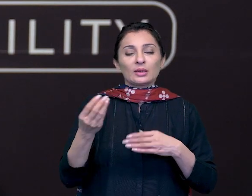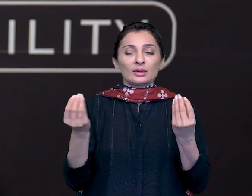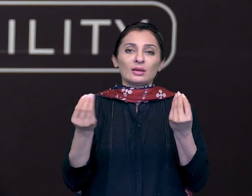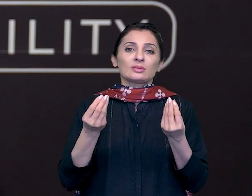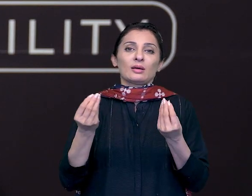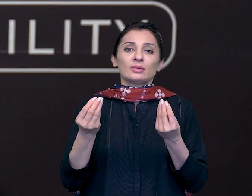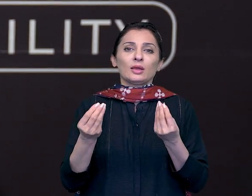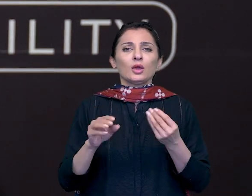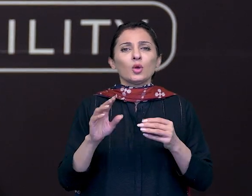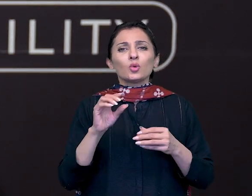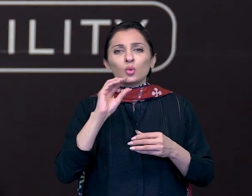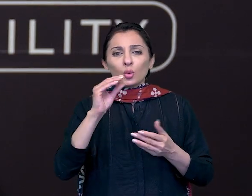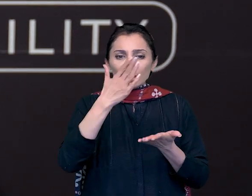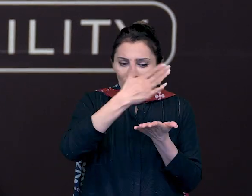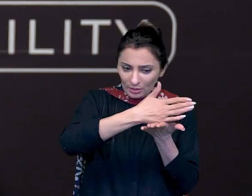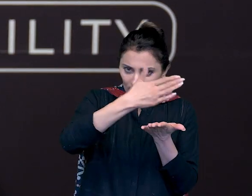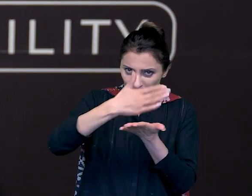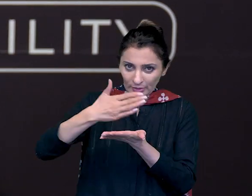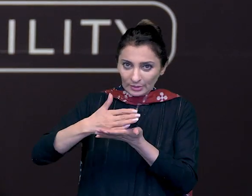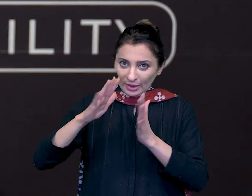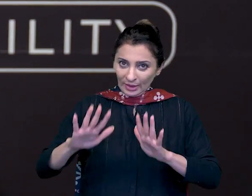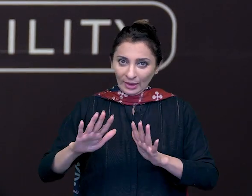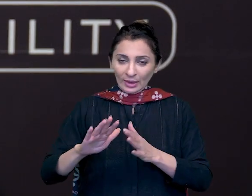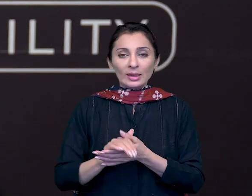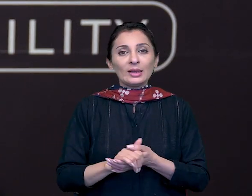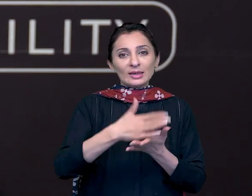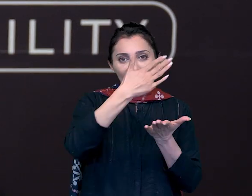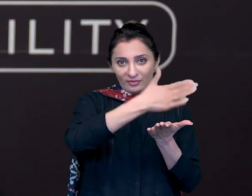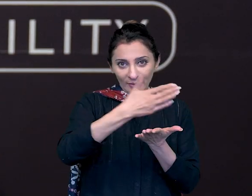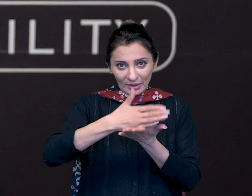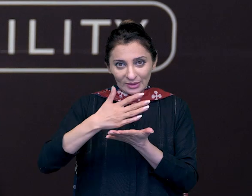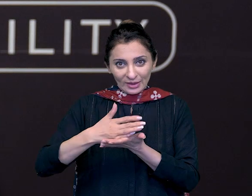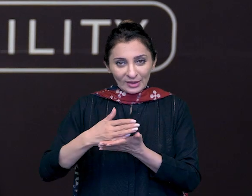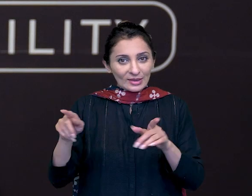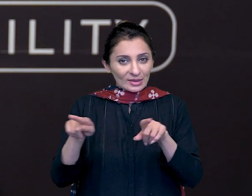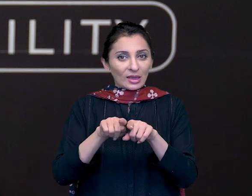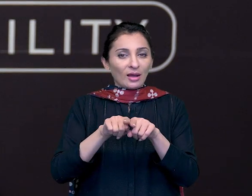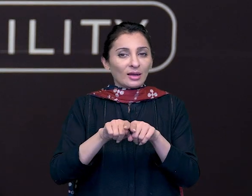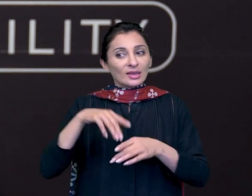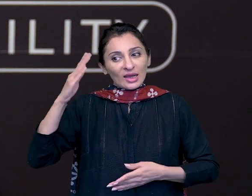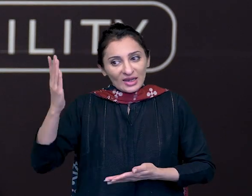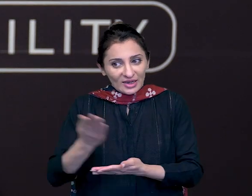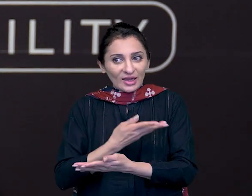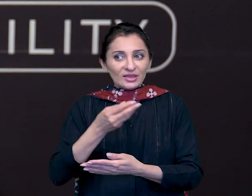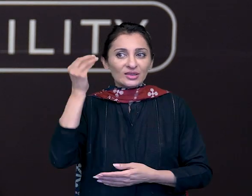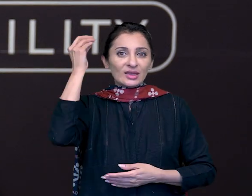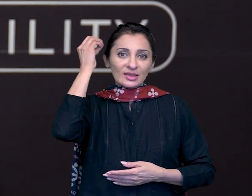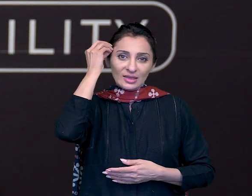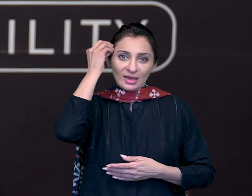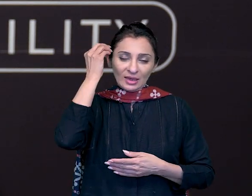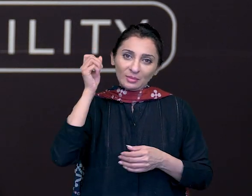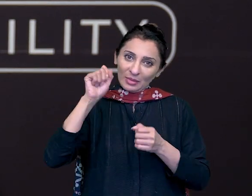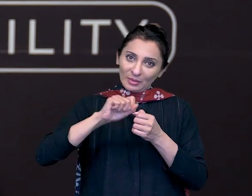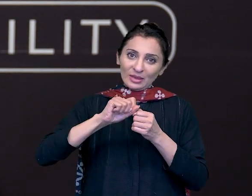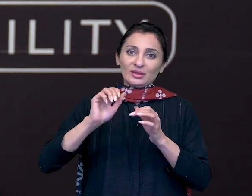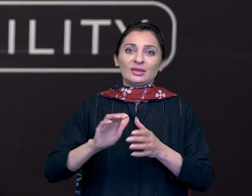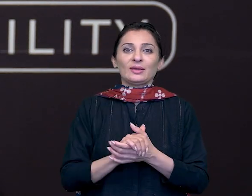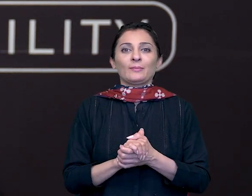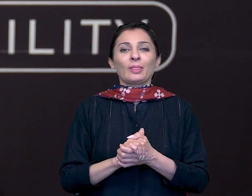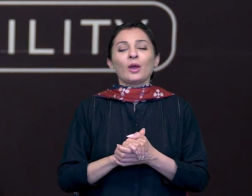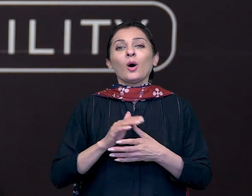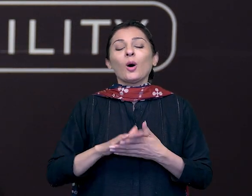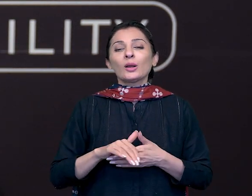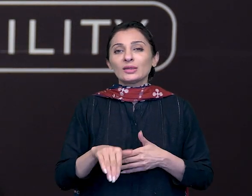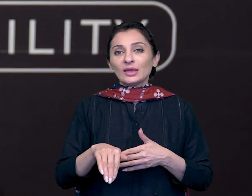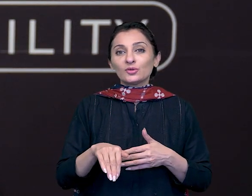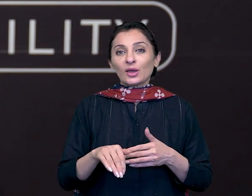limitation breeds innovation. So being here and being in a creative environment that's more challenging than